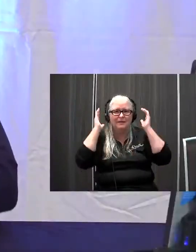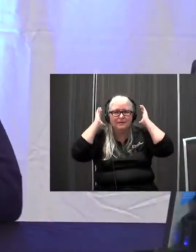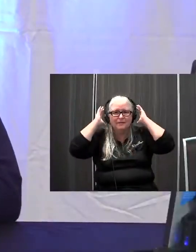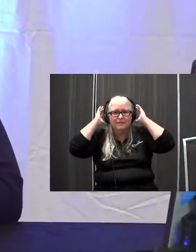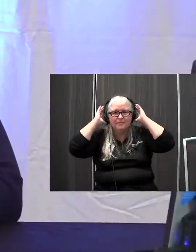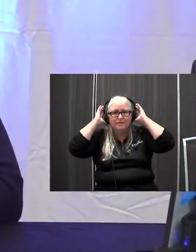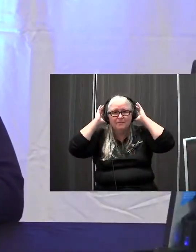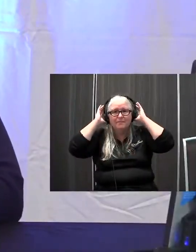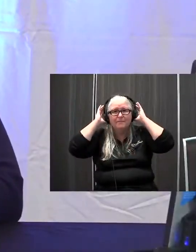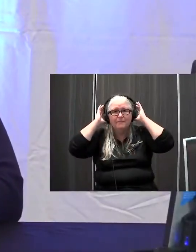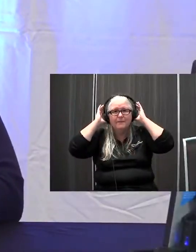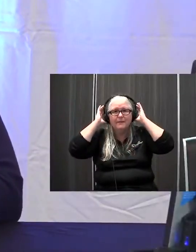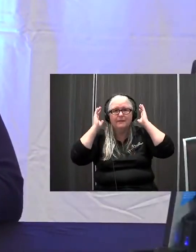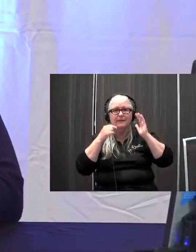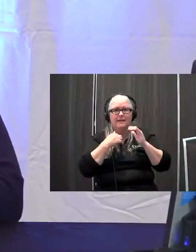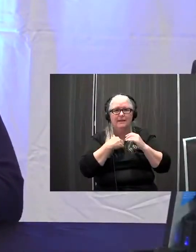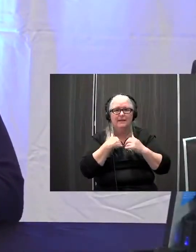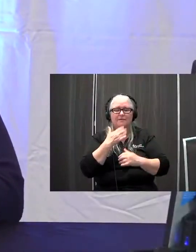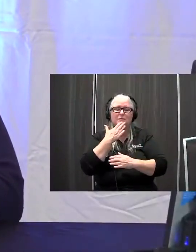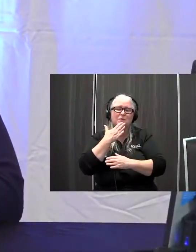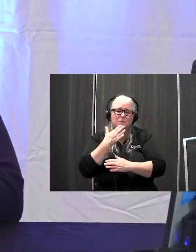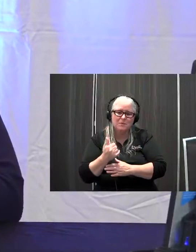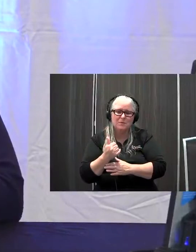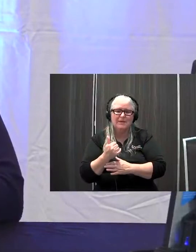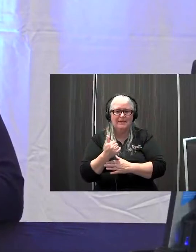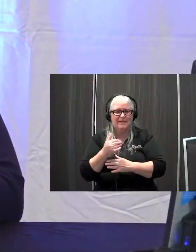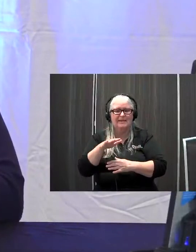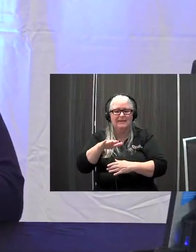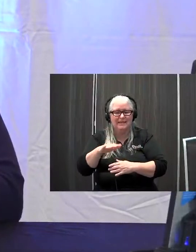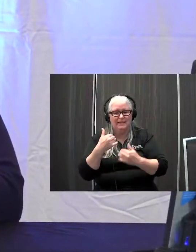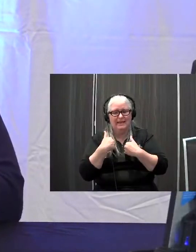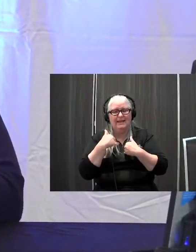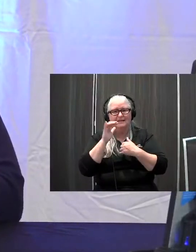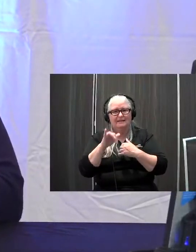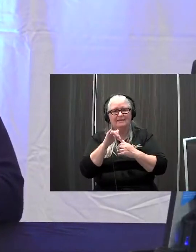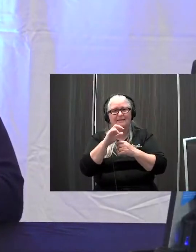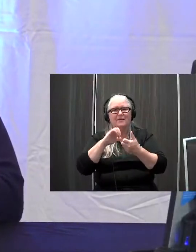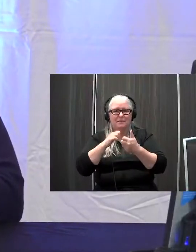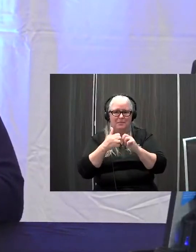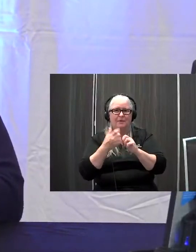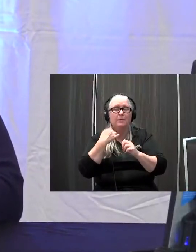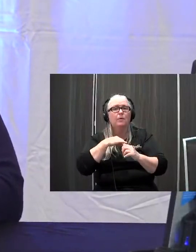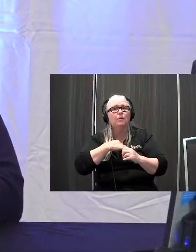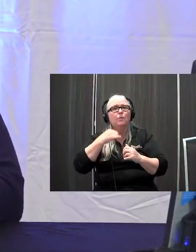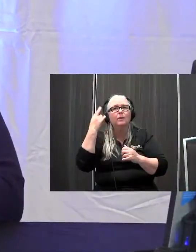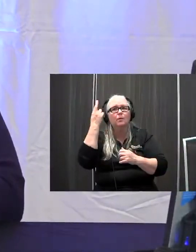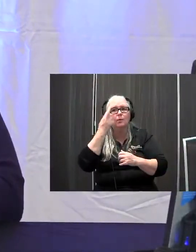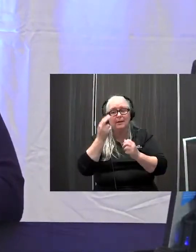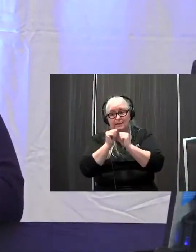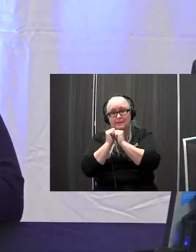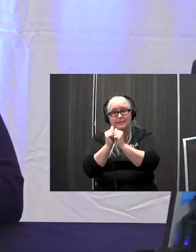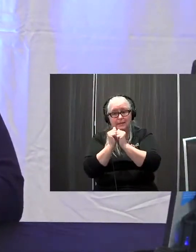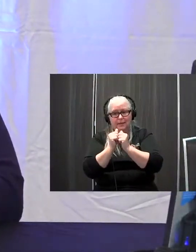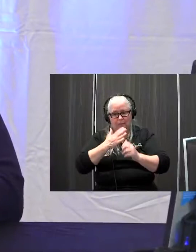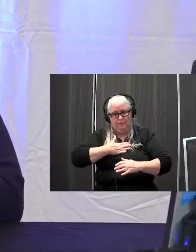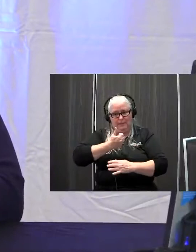super sweet kiddo that I'm working with right now who has just exactly that problem. And what we have realized together, myself